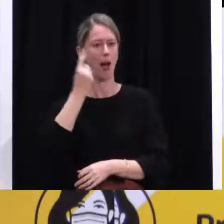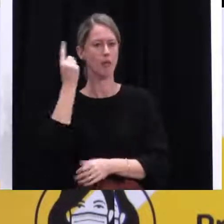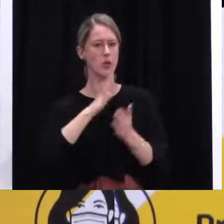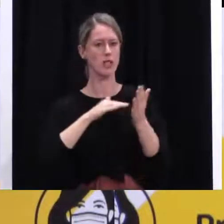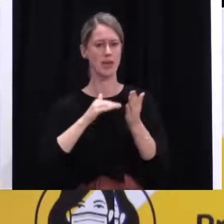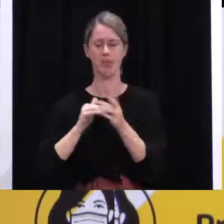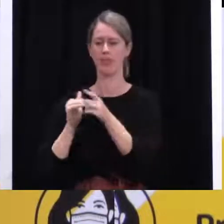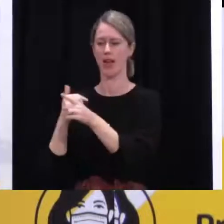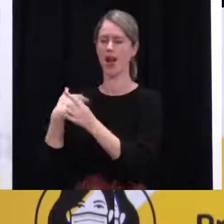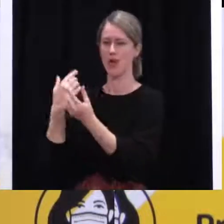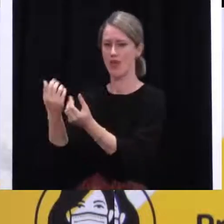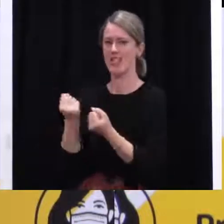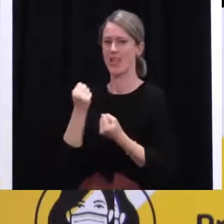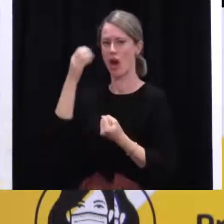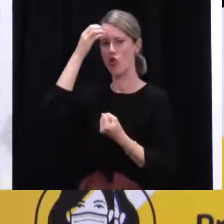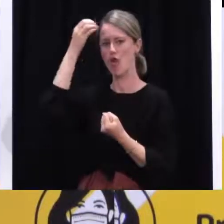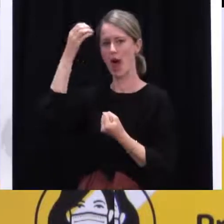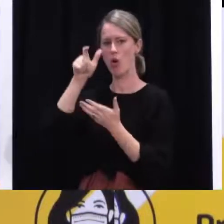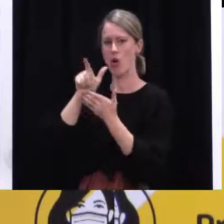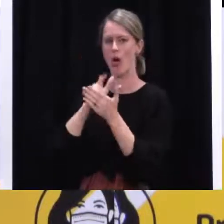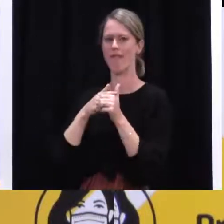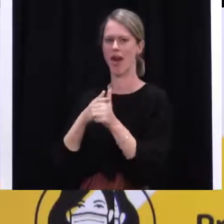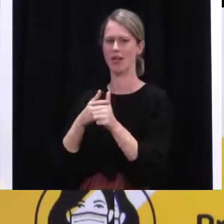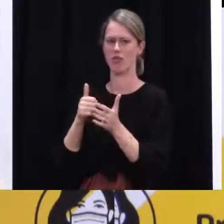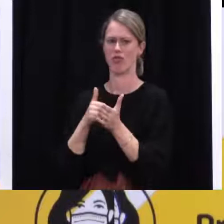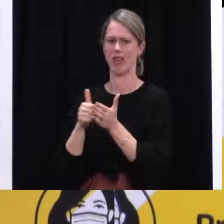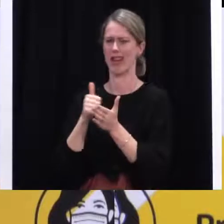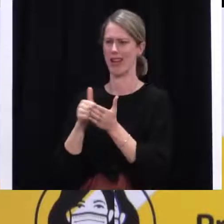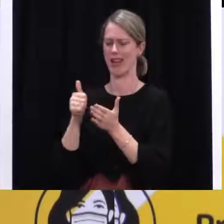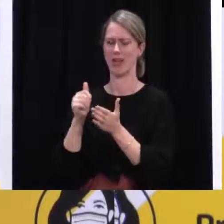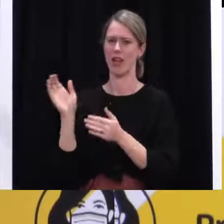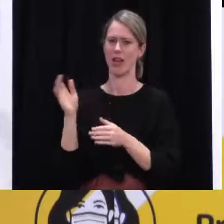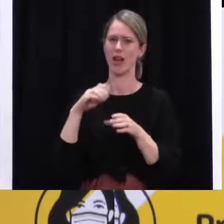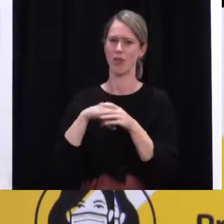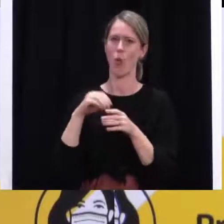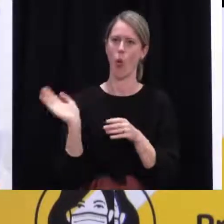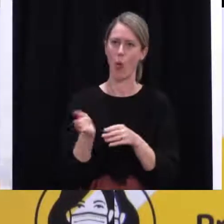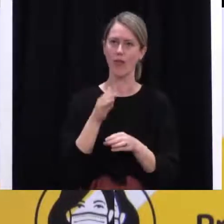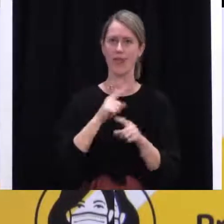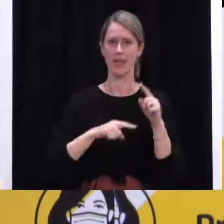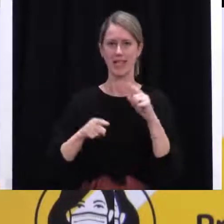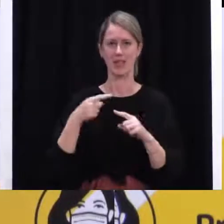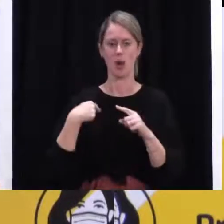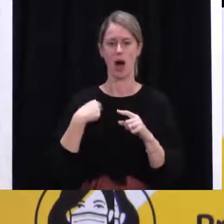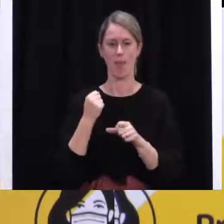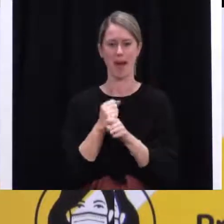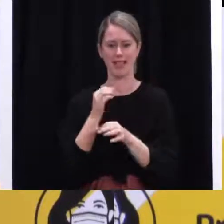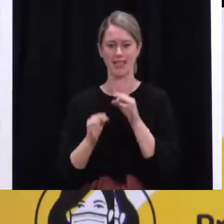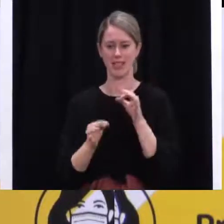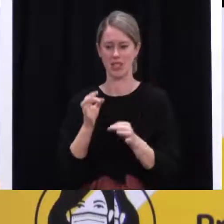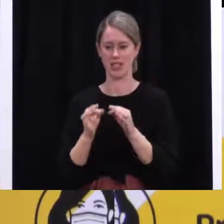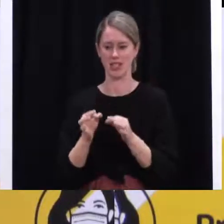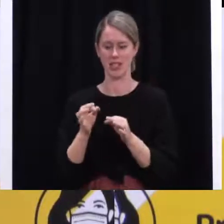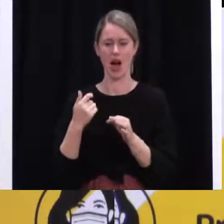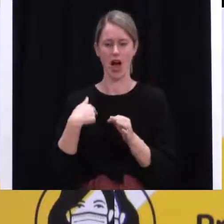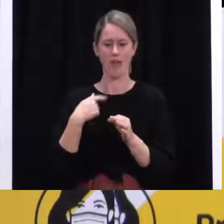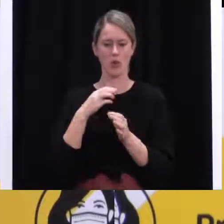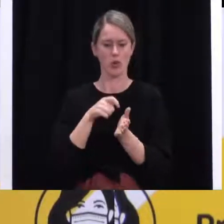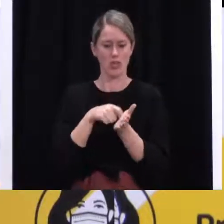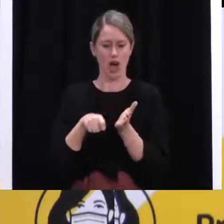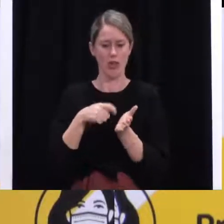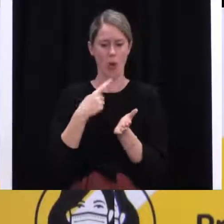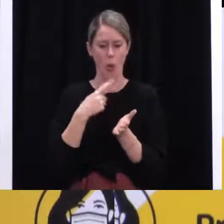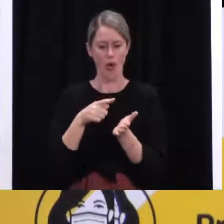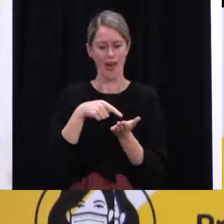regularly. Representatives in Crown Law are in all of the meetings where I'm being asked to make decisions around this. As the person who has to sign the order, of course, I'm getting